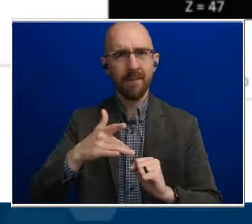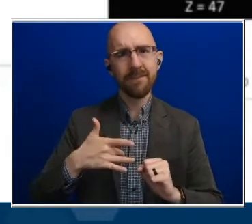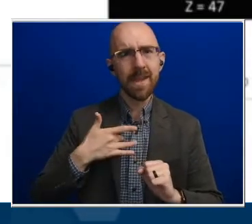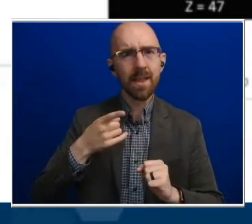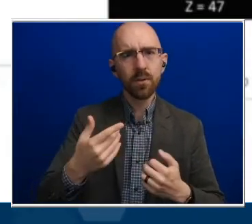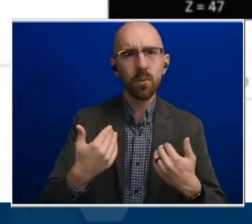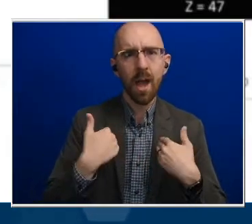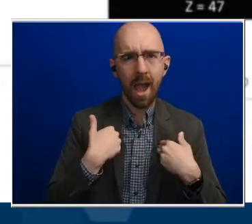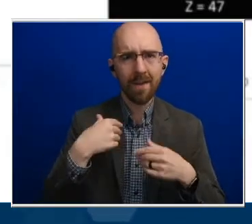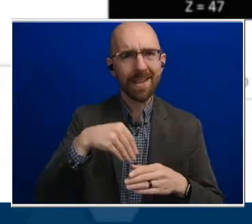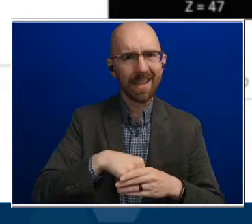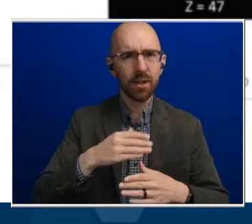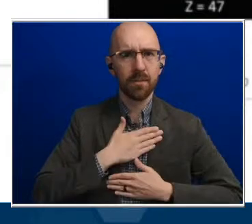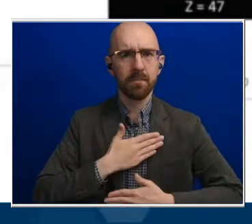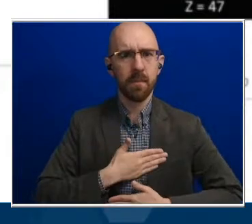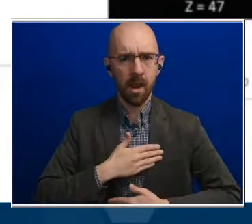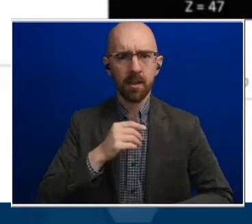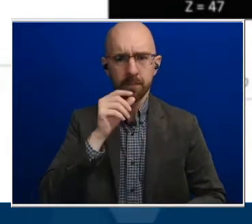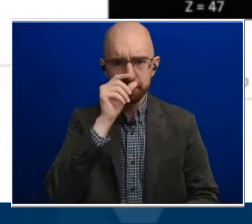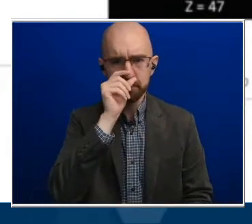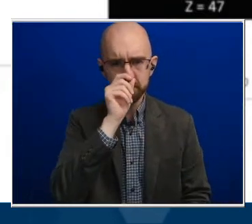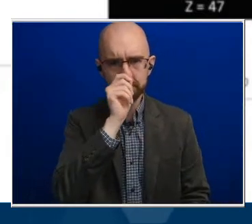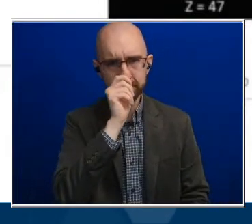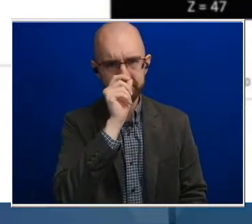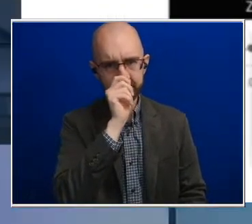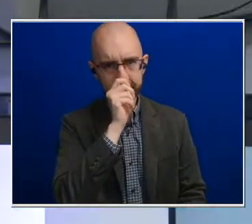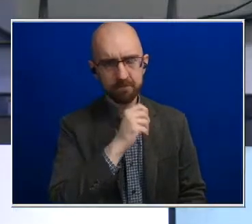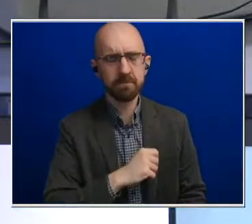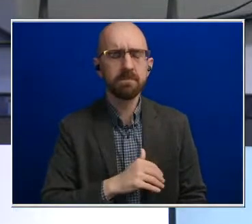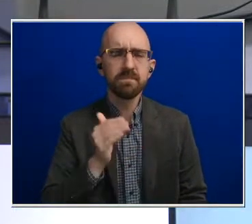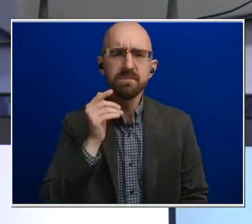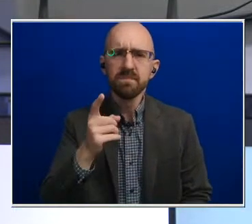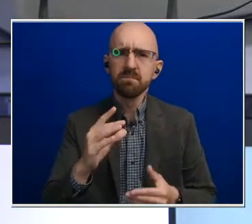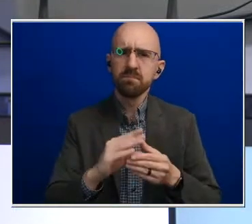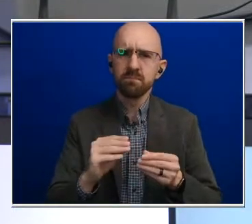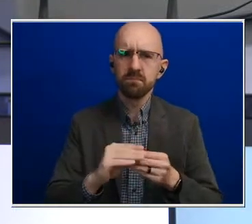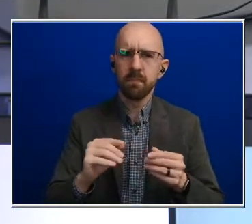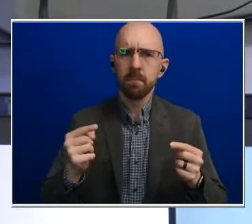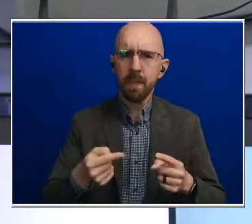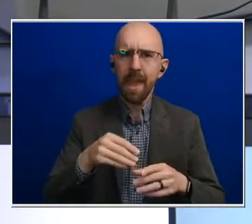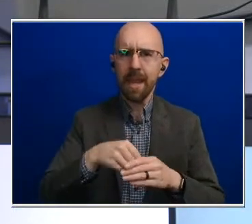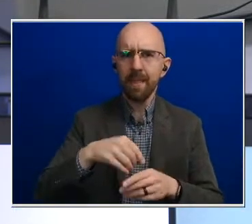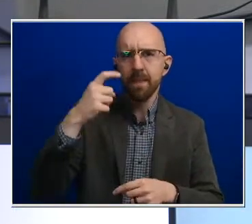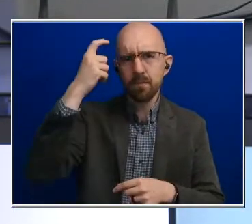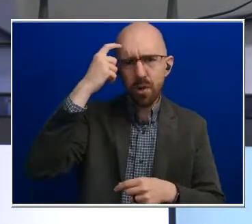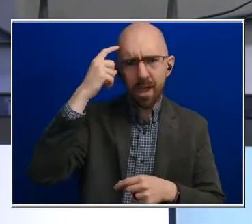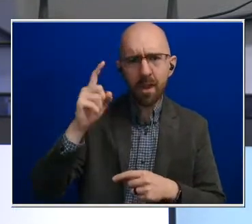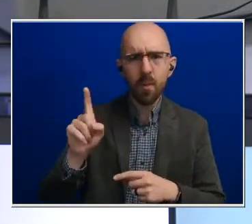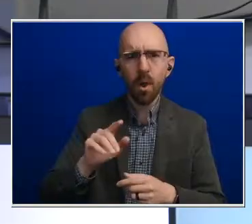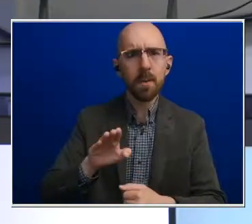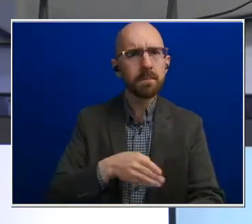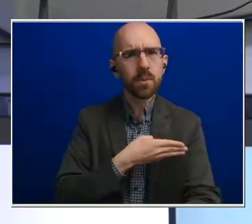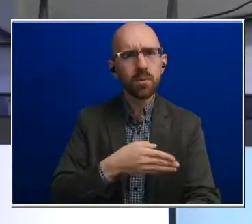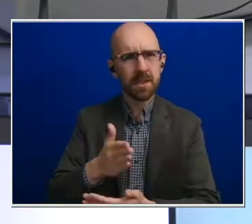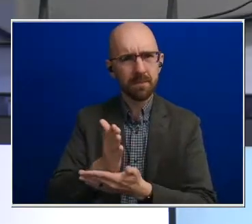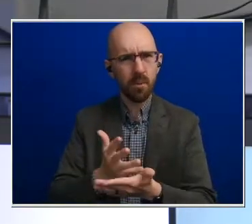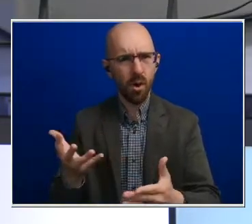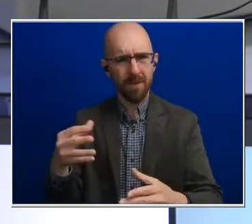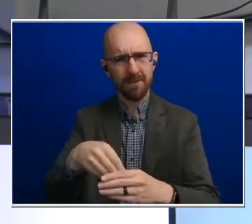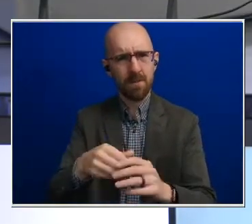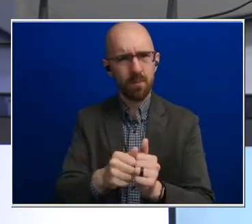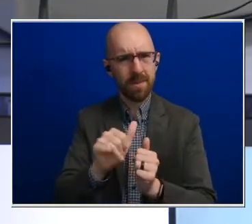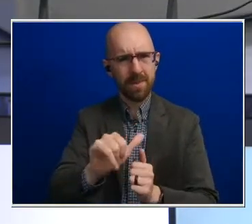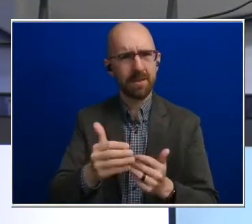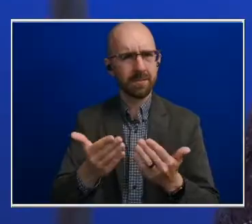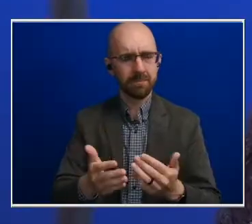body. So now I hear you talking about pain and the brain, but where does the music side fit in all of this? That's a great